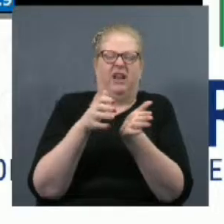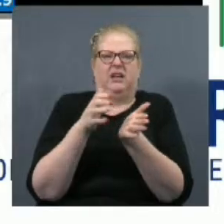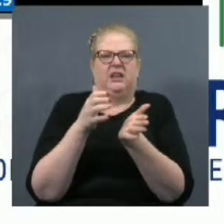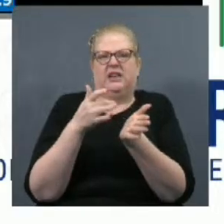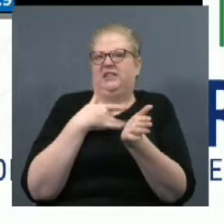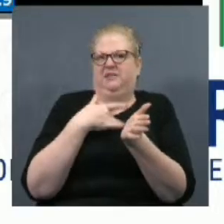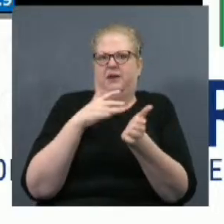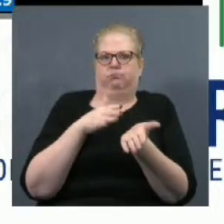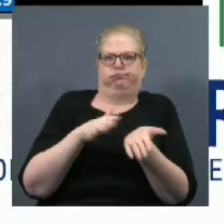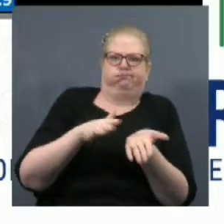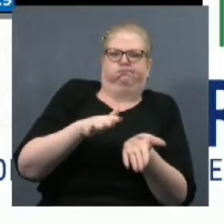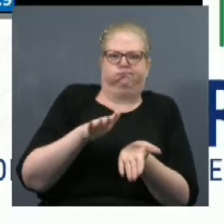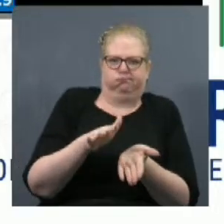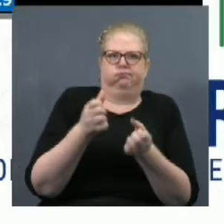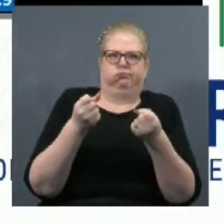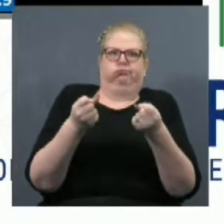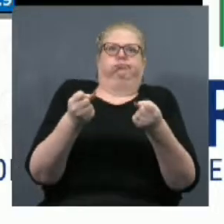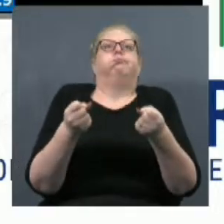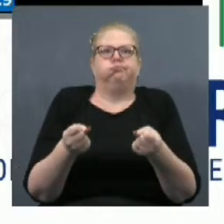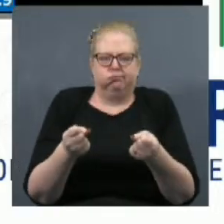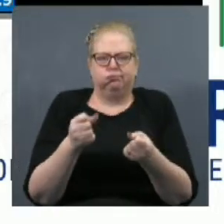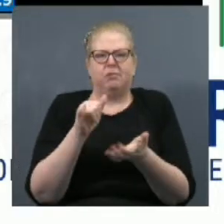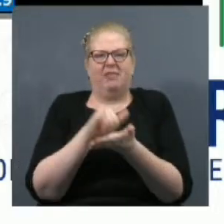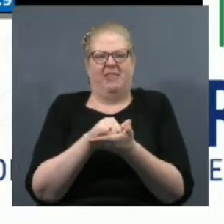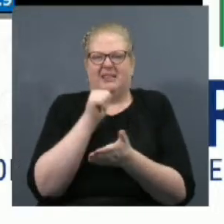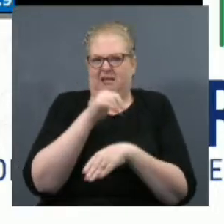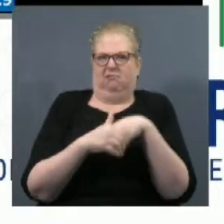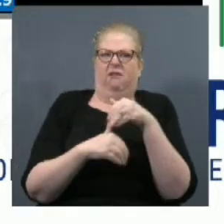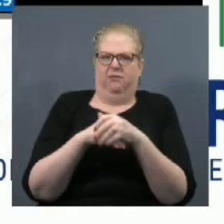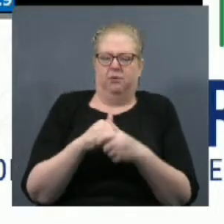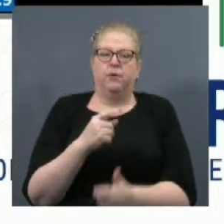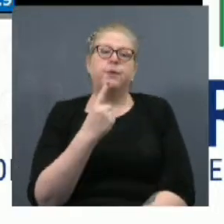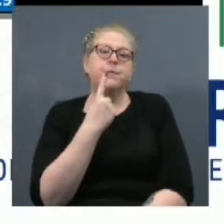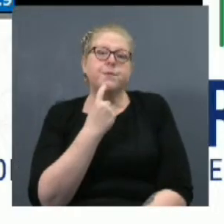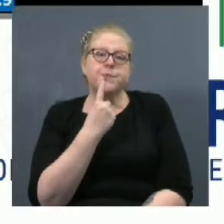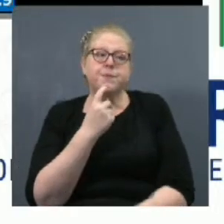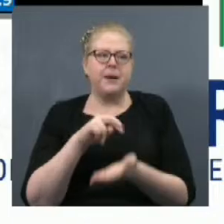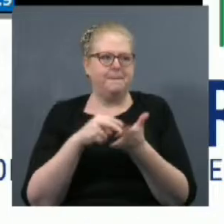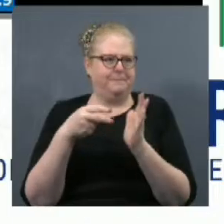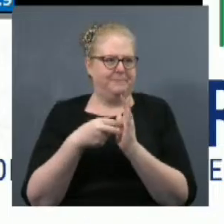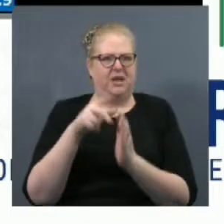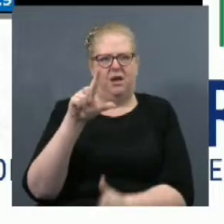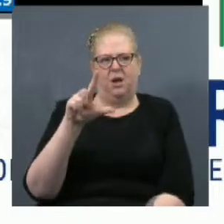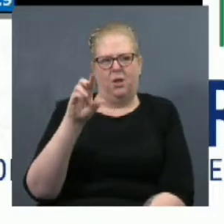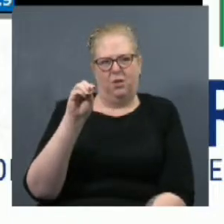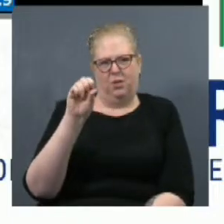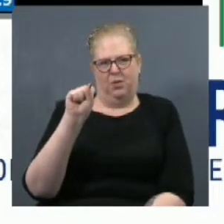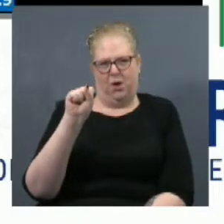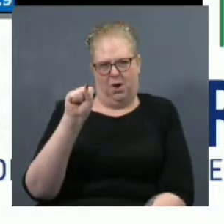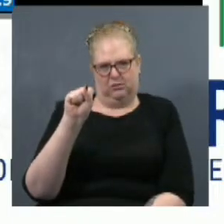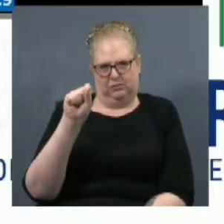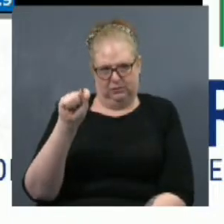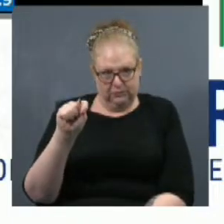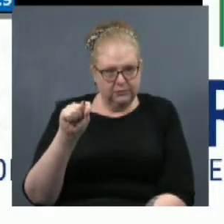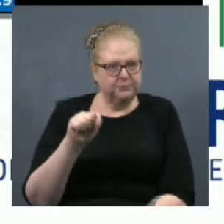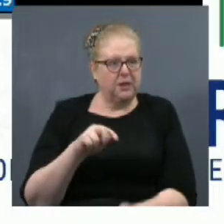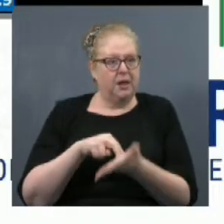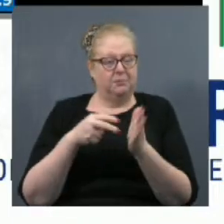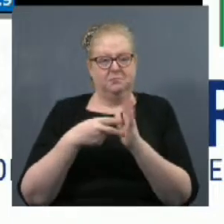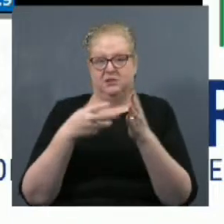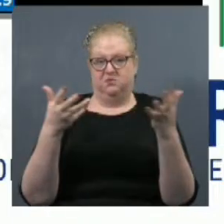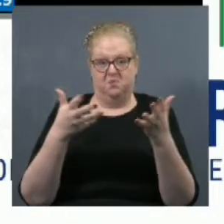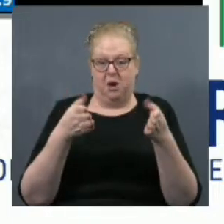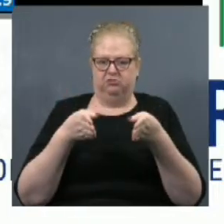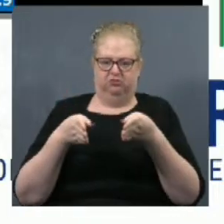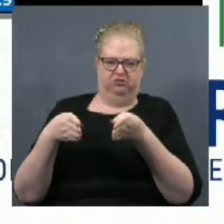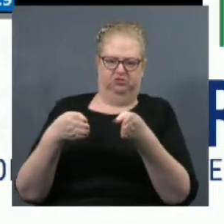very comfortable driving on those. And then the red ones, they're labeled lost here. What that really means is the street has lost